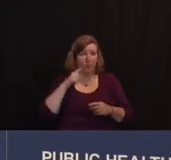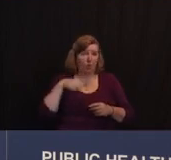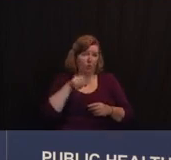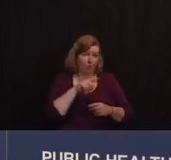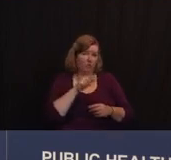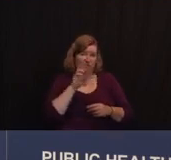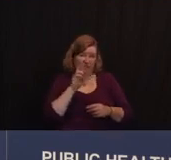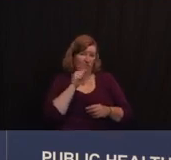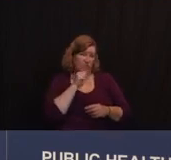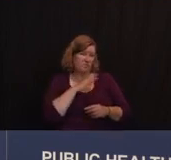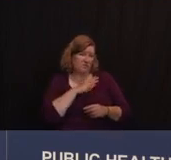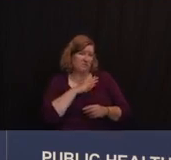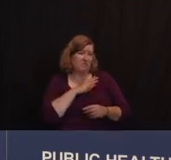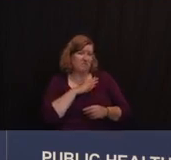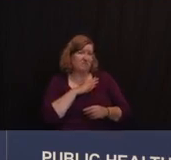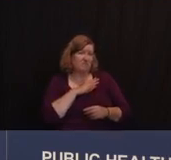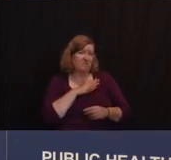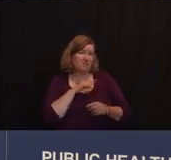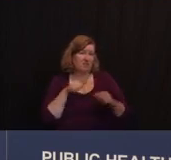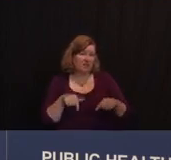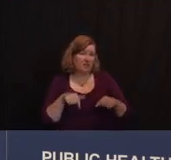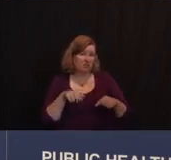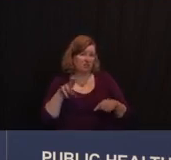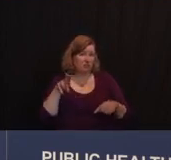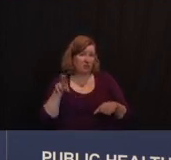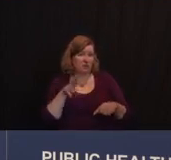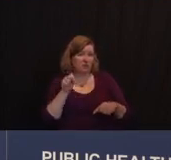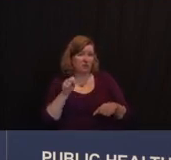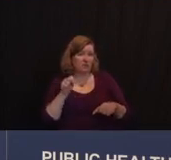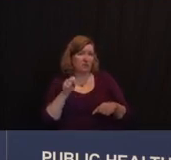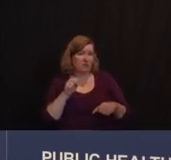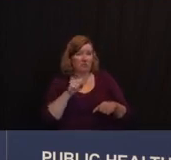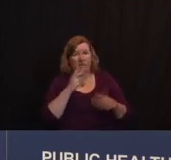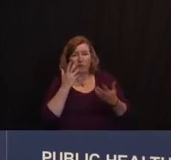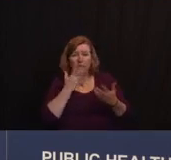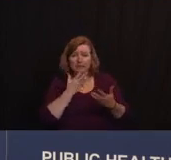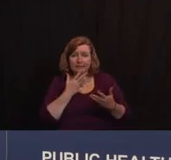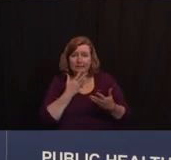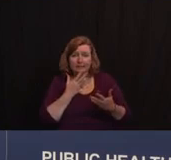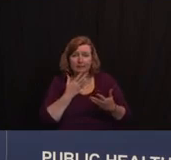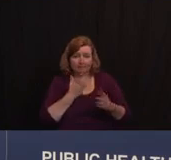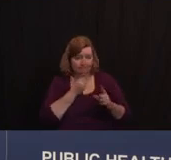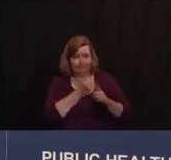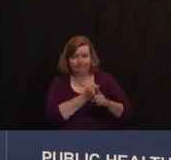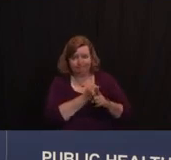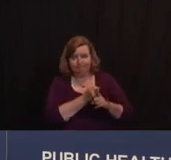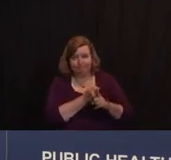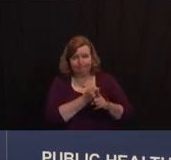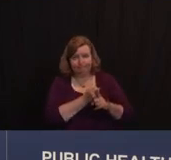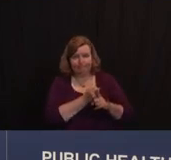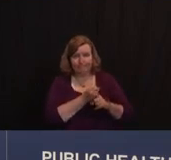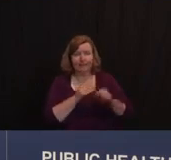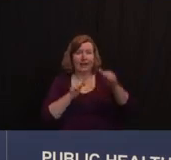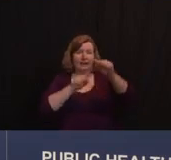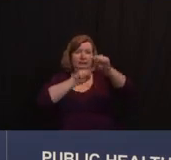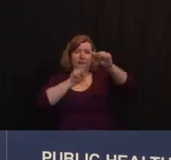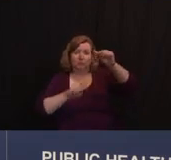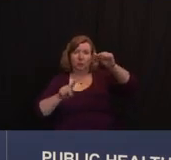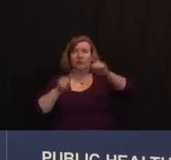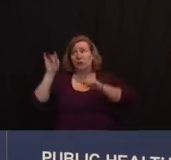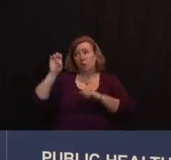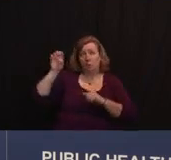in the U.S. who've had this unfortunate experience. AstraZeneca also in Europe has had